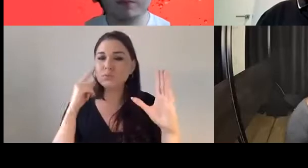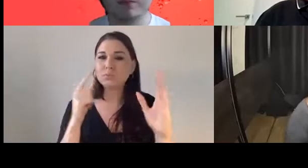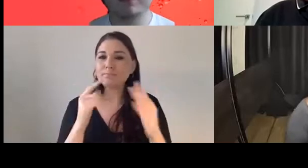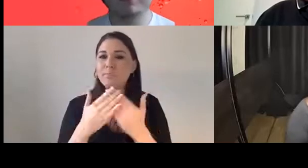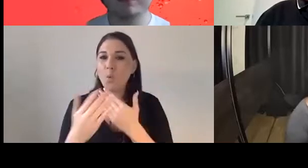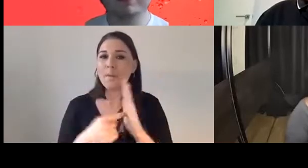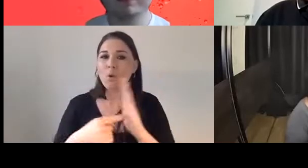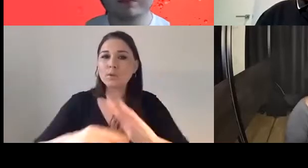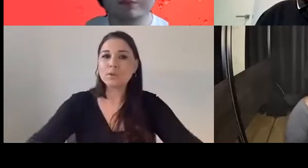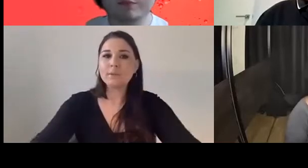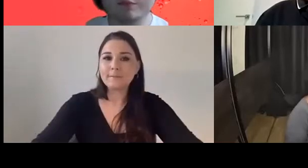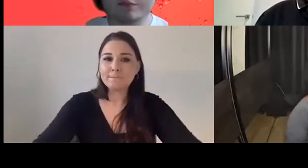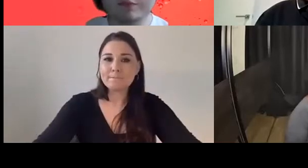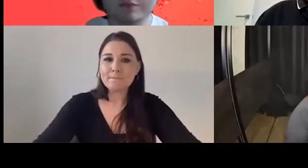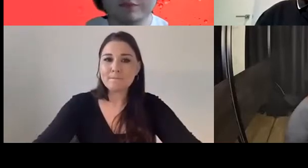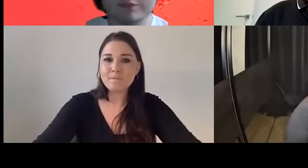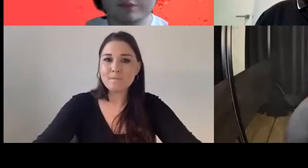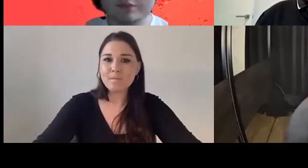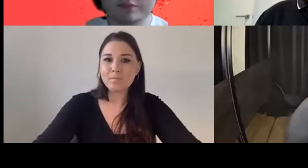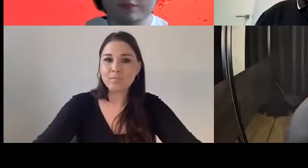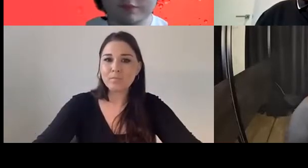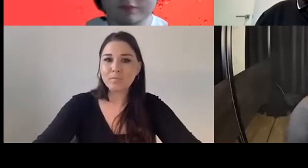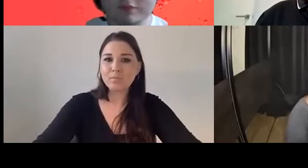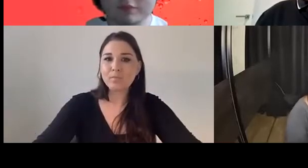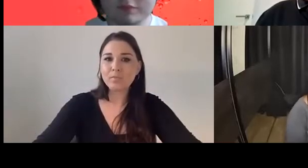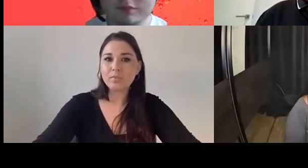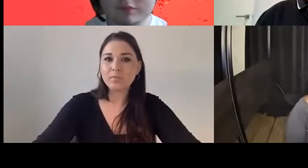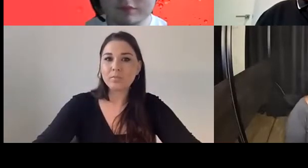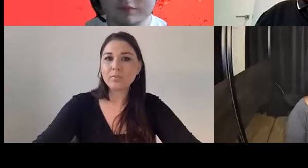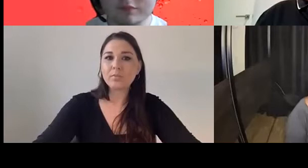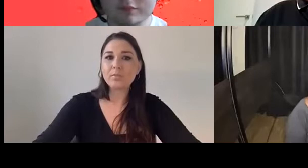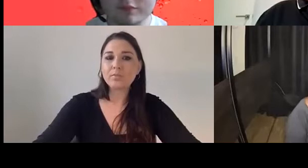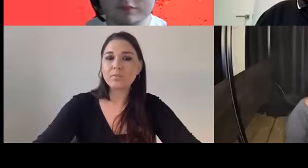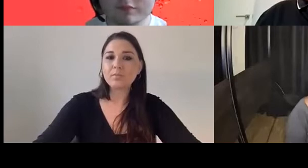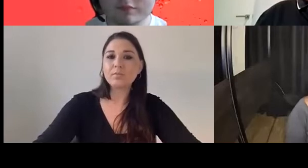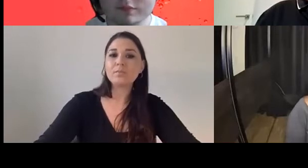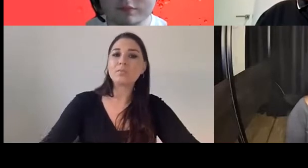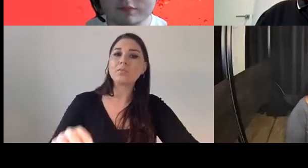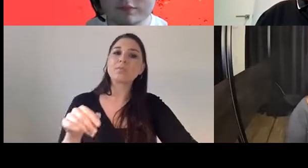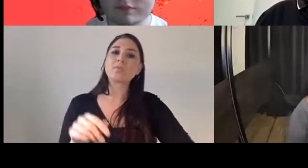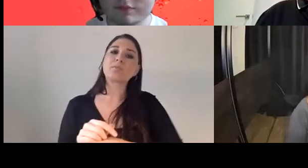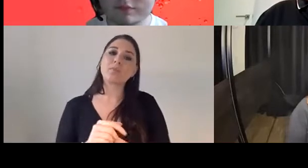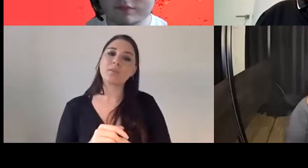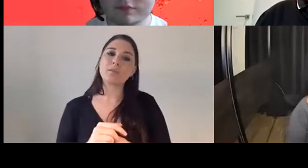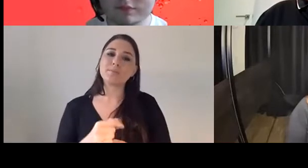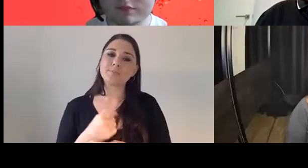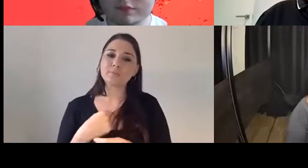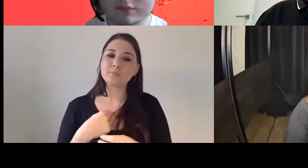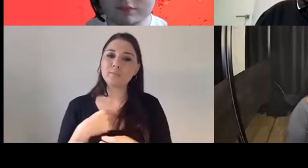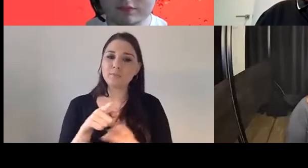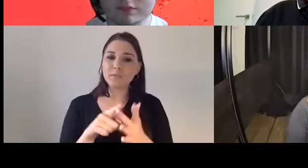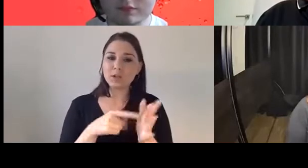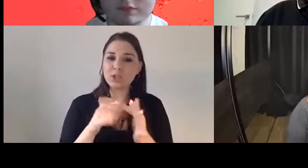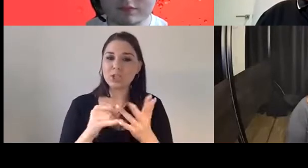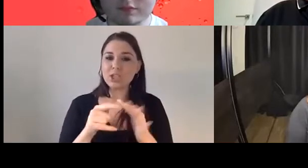For sure. I like that. It's also something where we are in fact in the middle of a conversation like that at Ecosia on